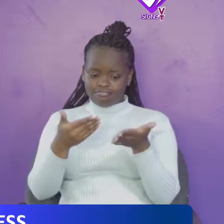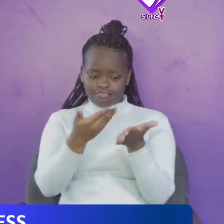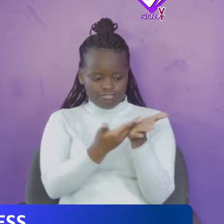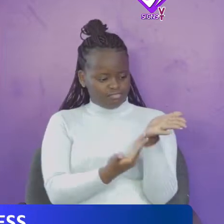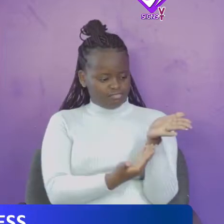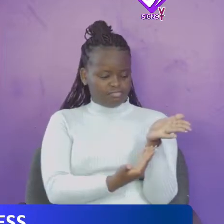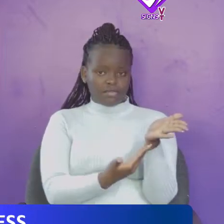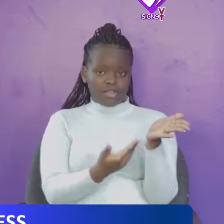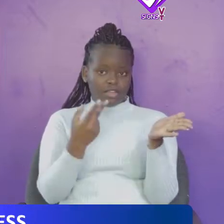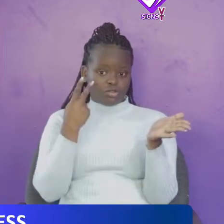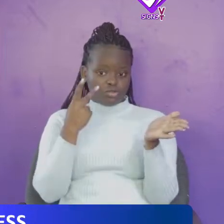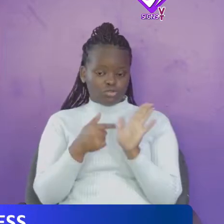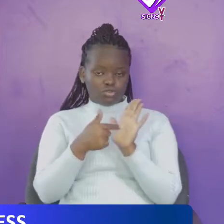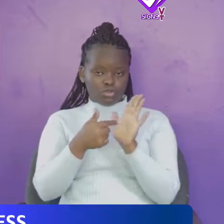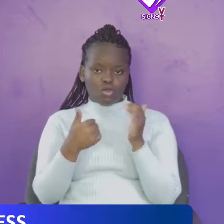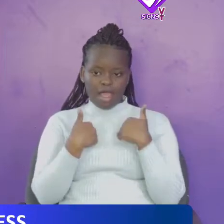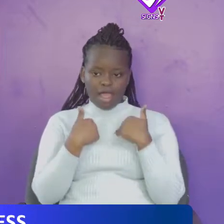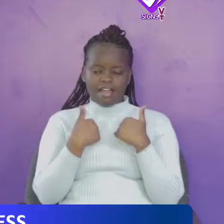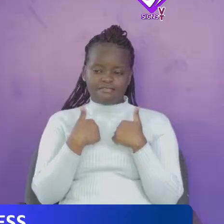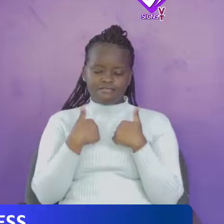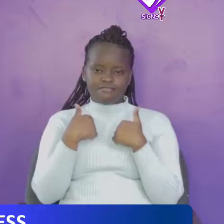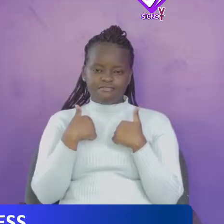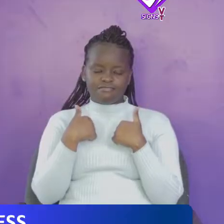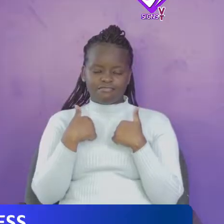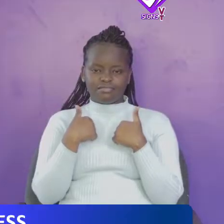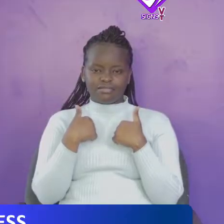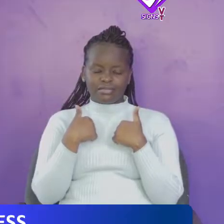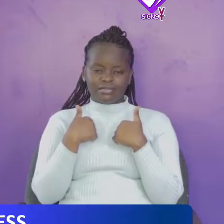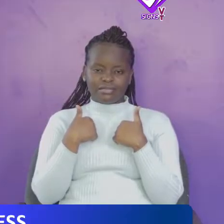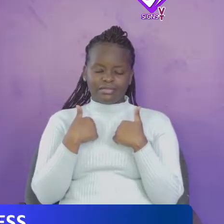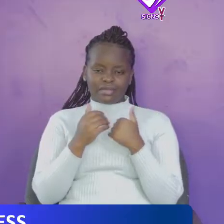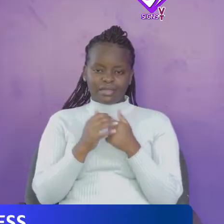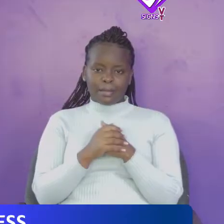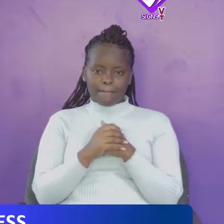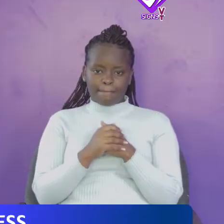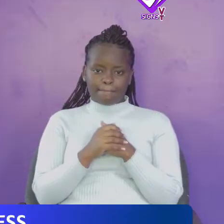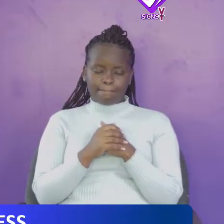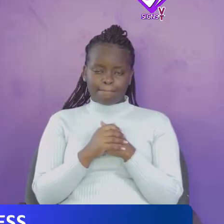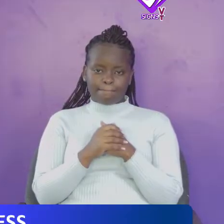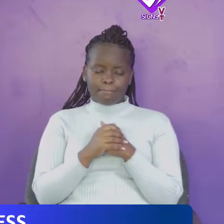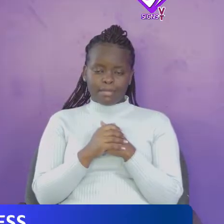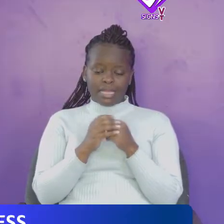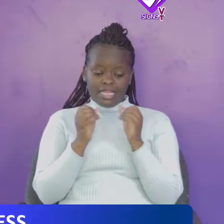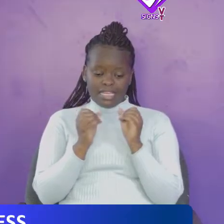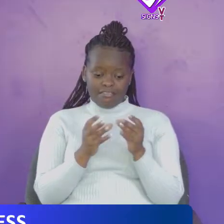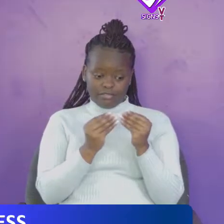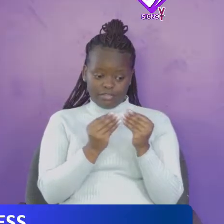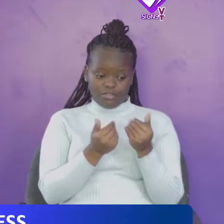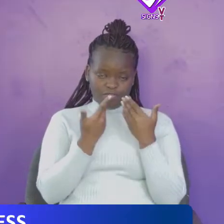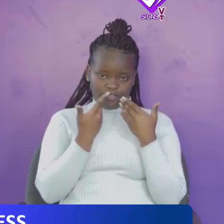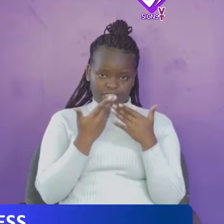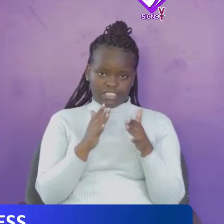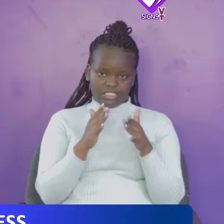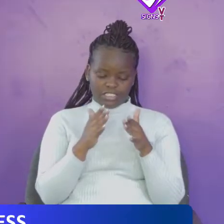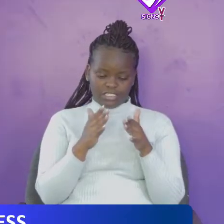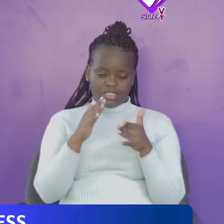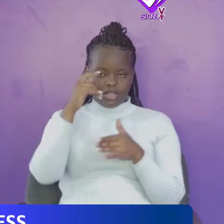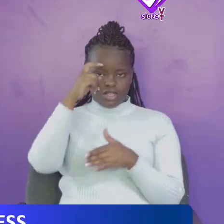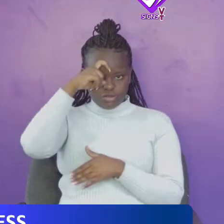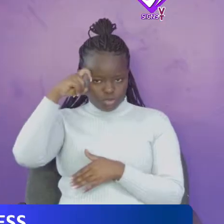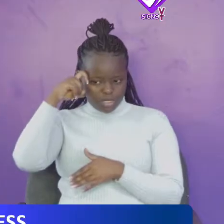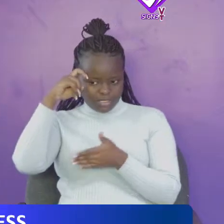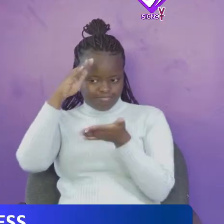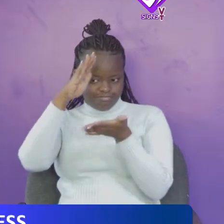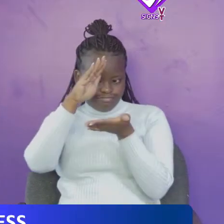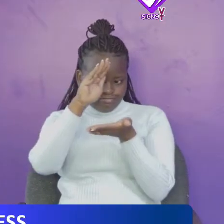have schizophrenia or some anxiety disorders. If they are taken care of, the sweating reduces and